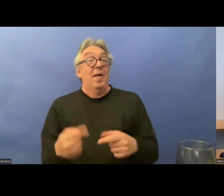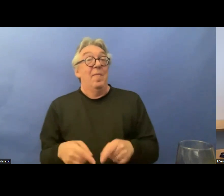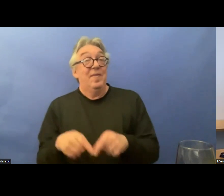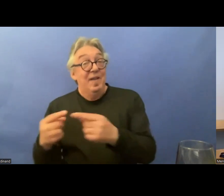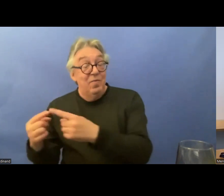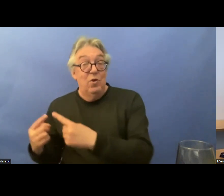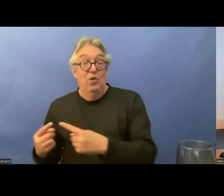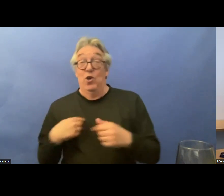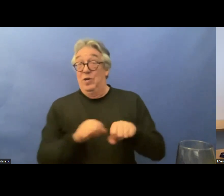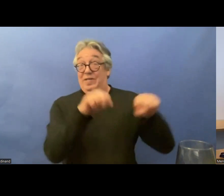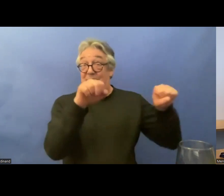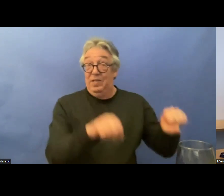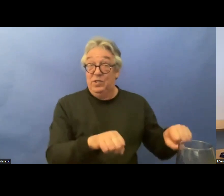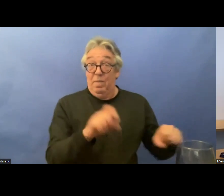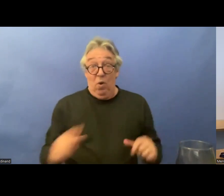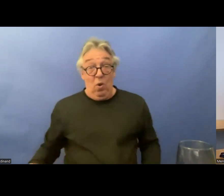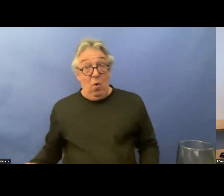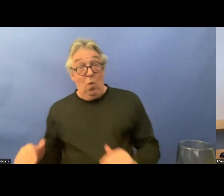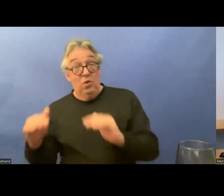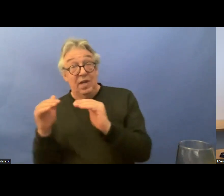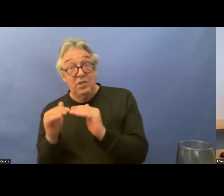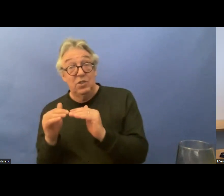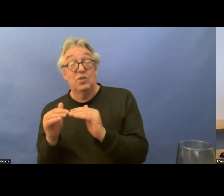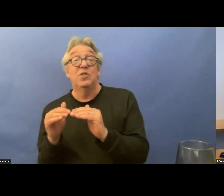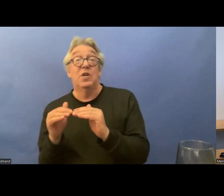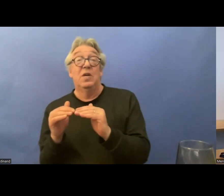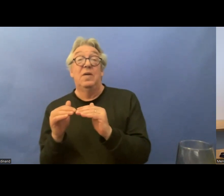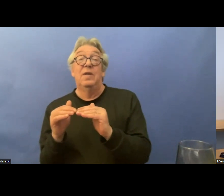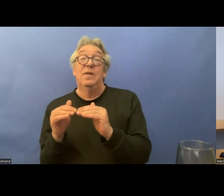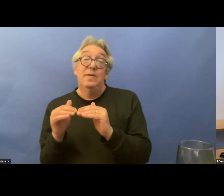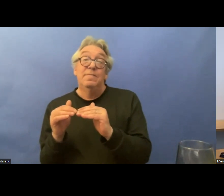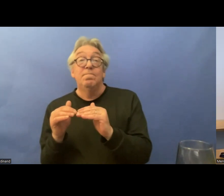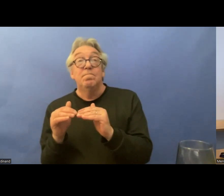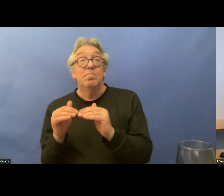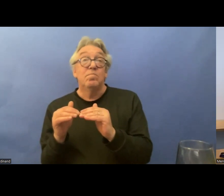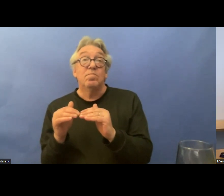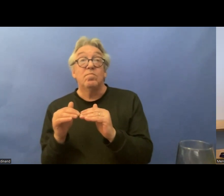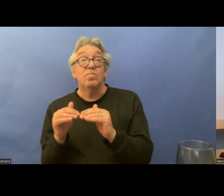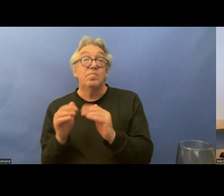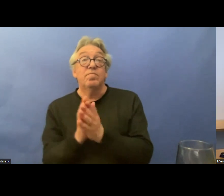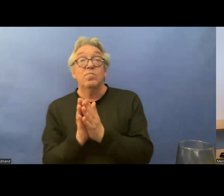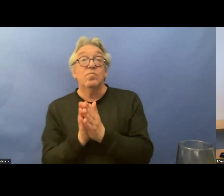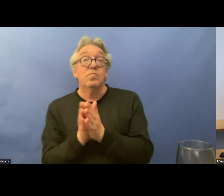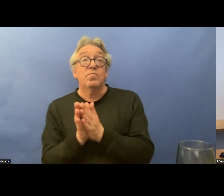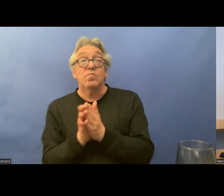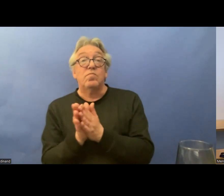as organizations to ensure that we're more accountable to affected people, then all groups, including persons